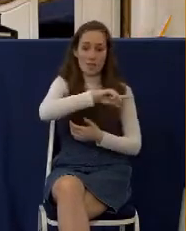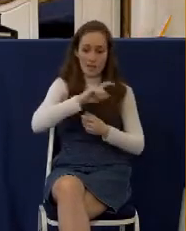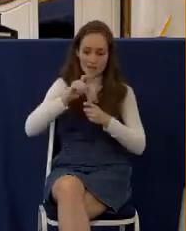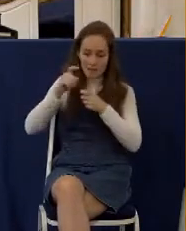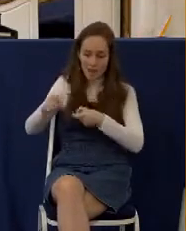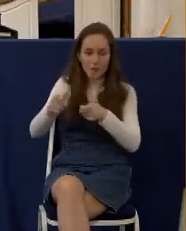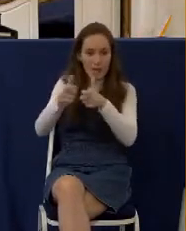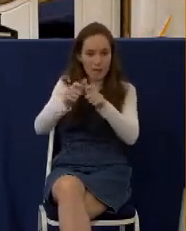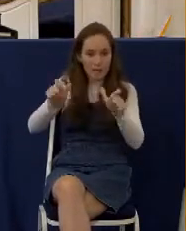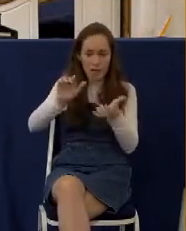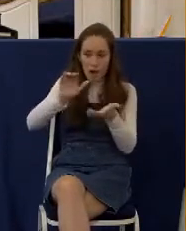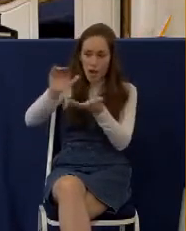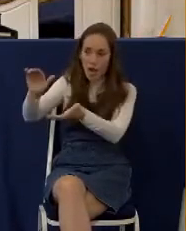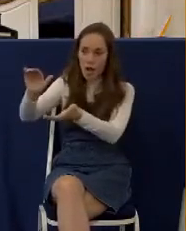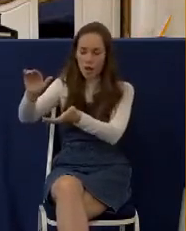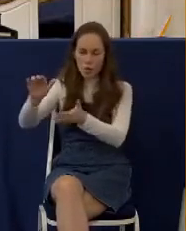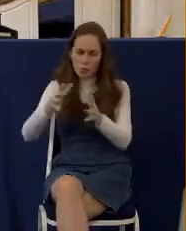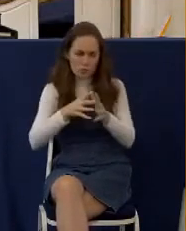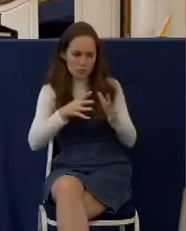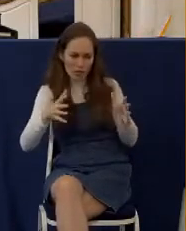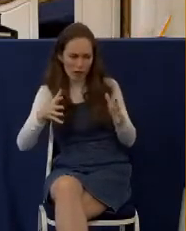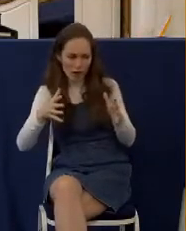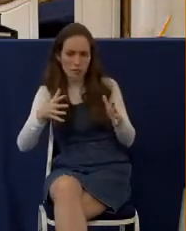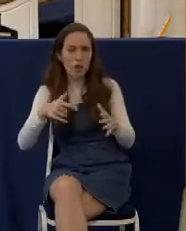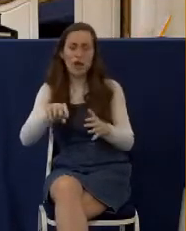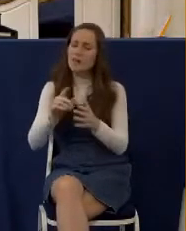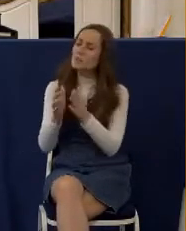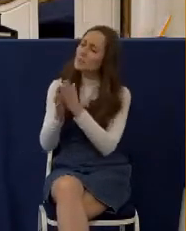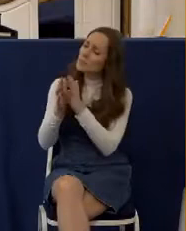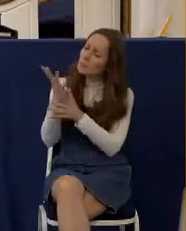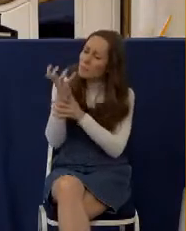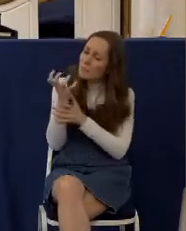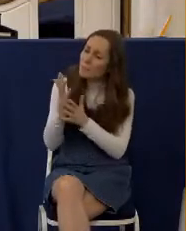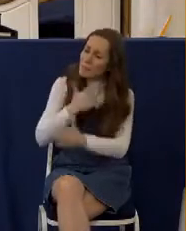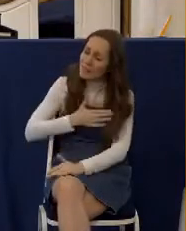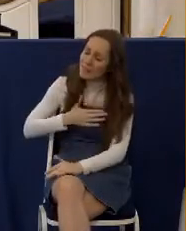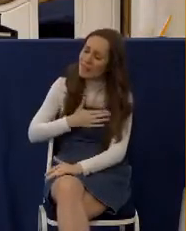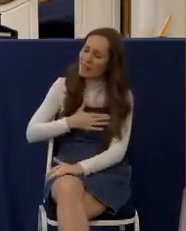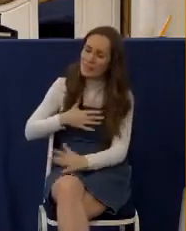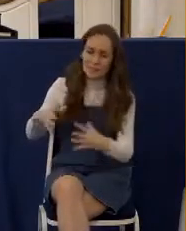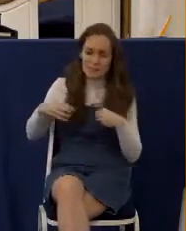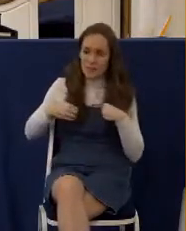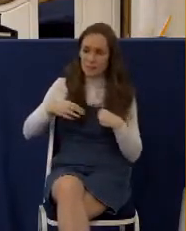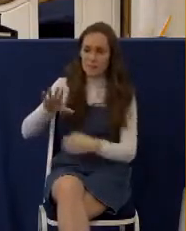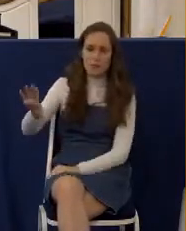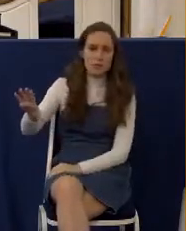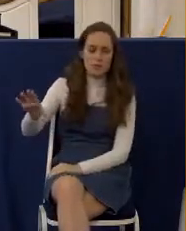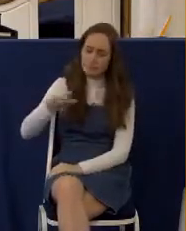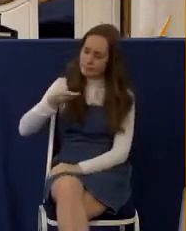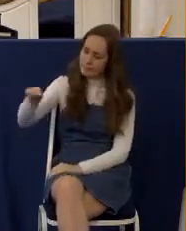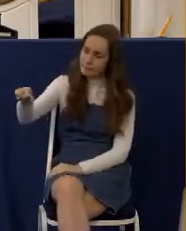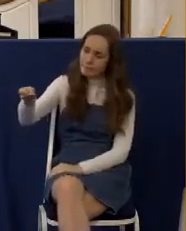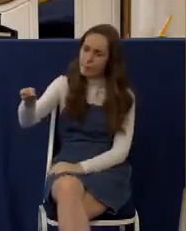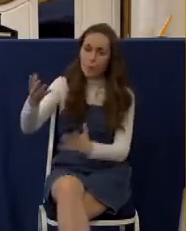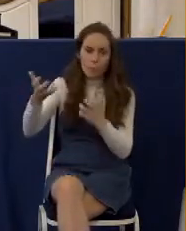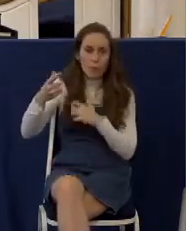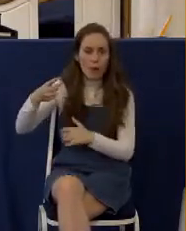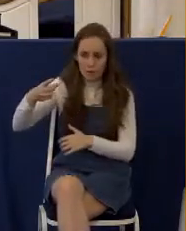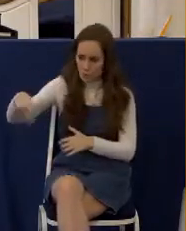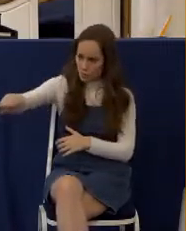the idea was, no, that's too much, you're giving too much, and they pleaded with them, please take this, we want you to have